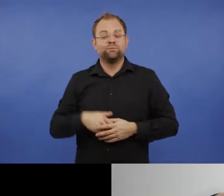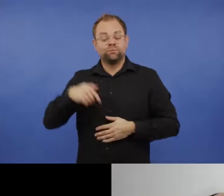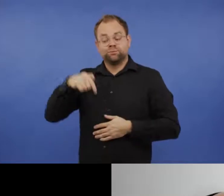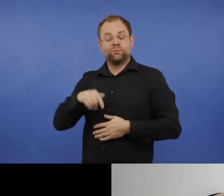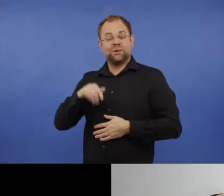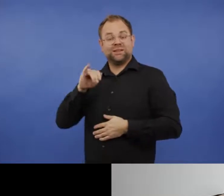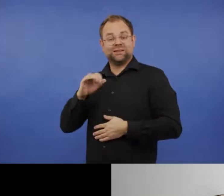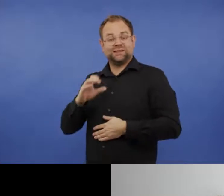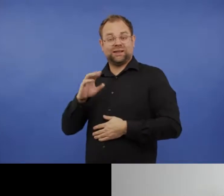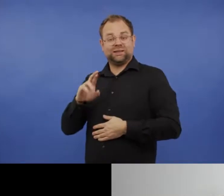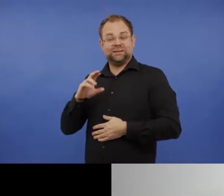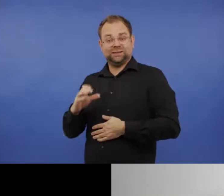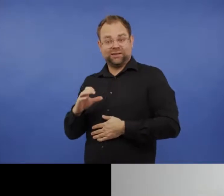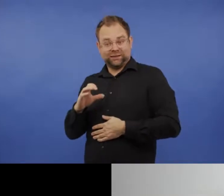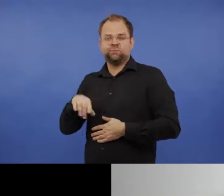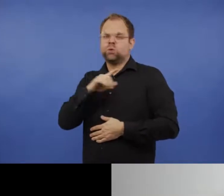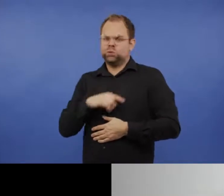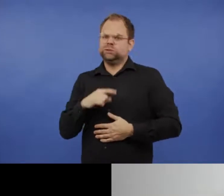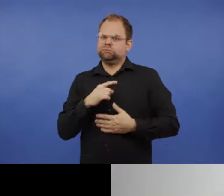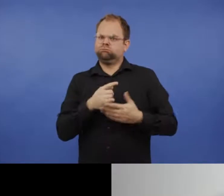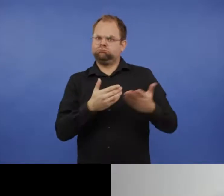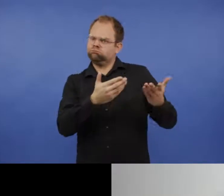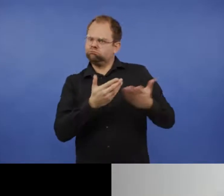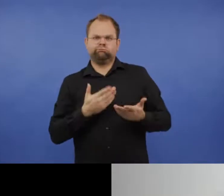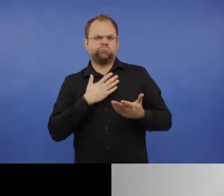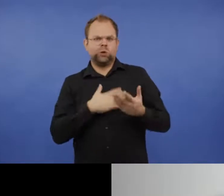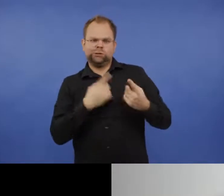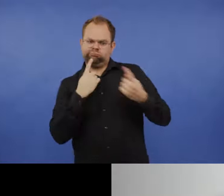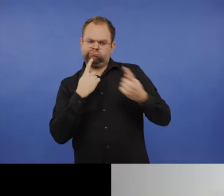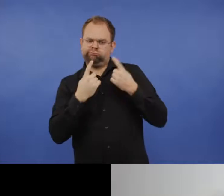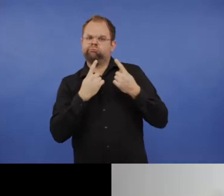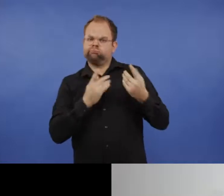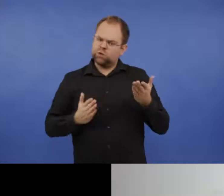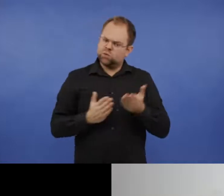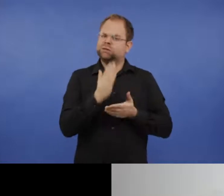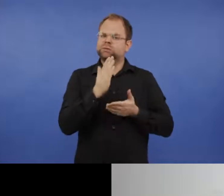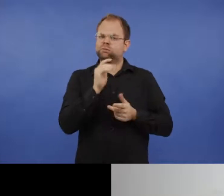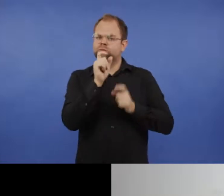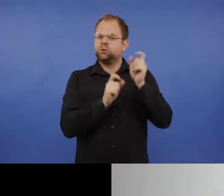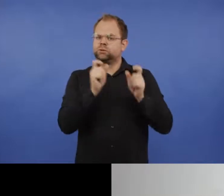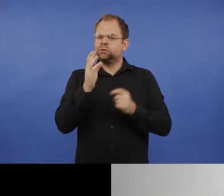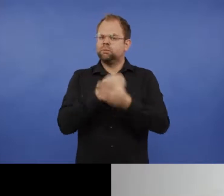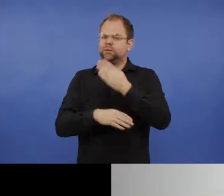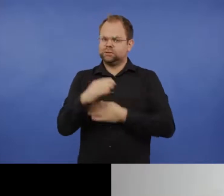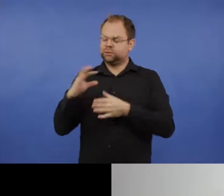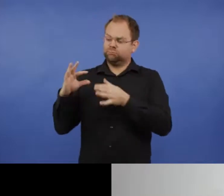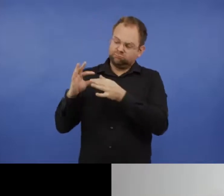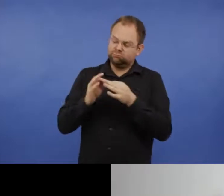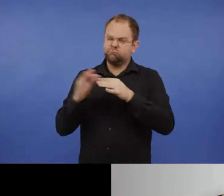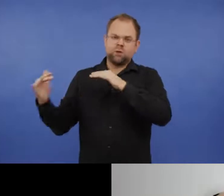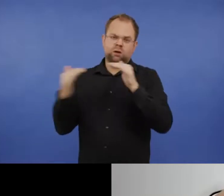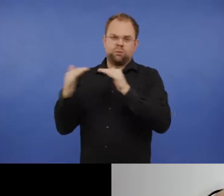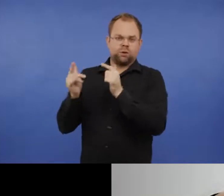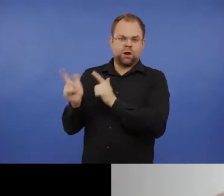we echo the foundations of the report that recognizes the rebalancing of the traditional protection